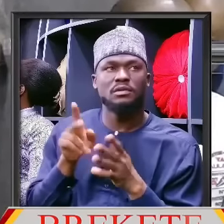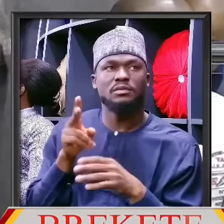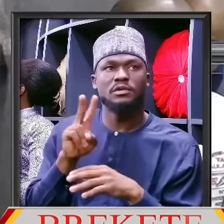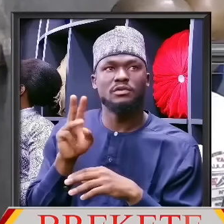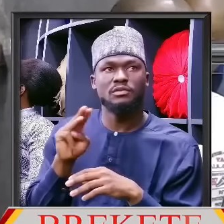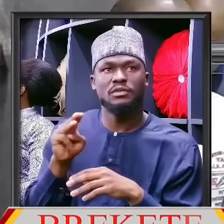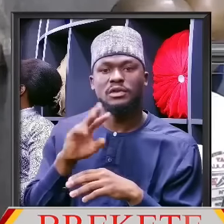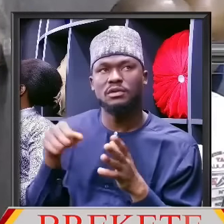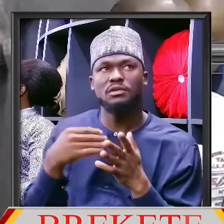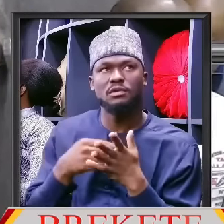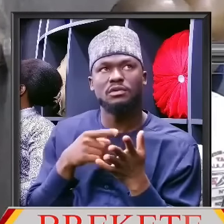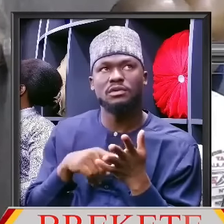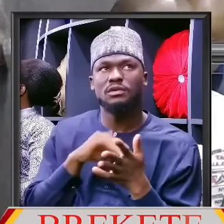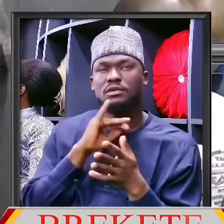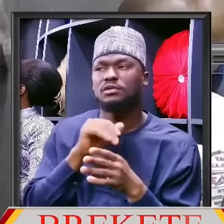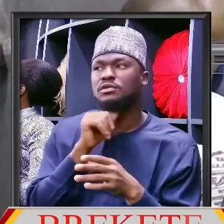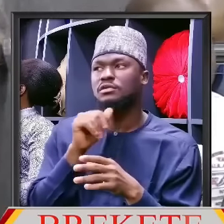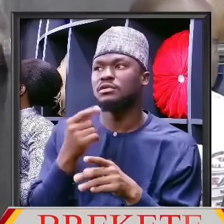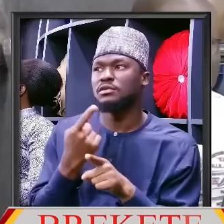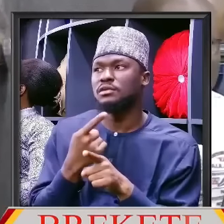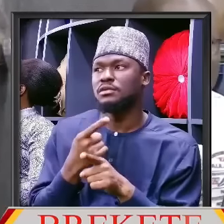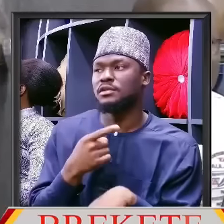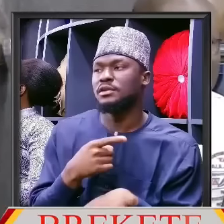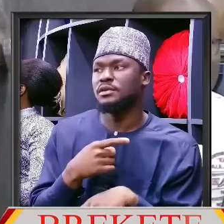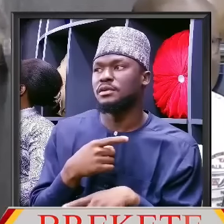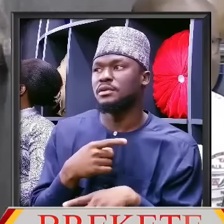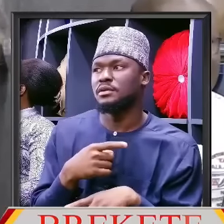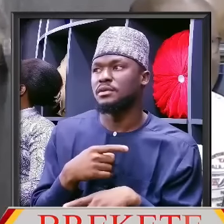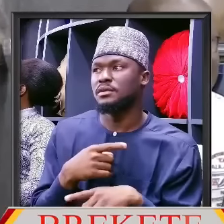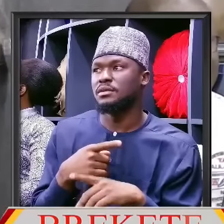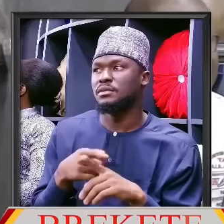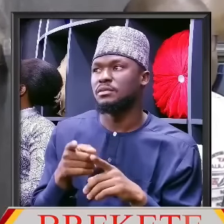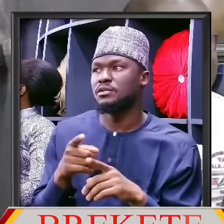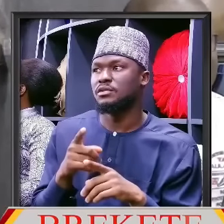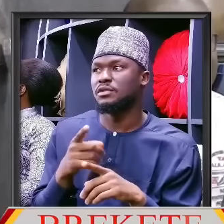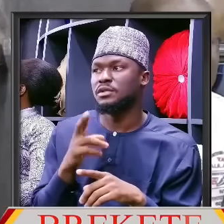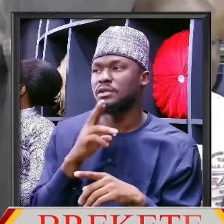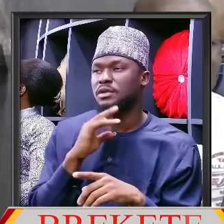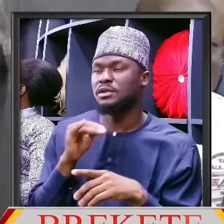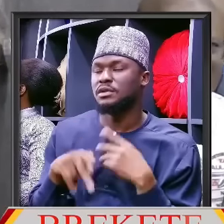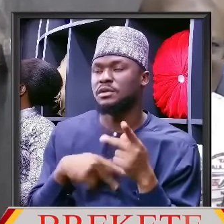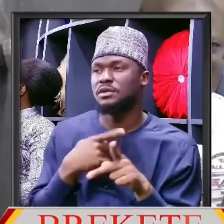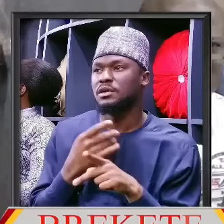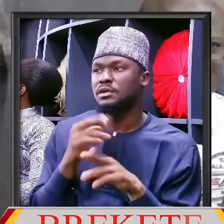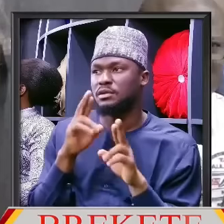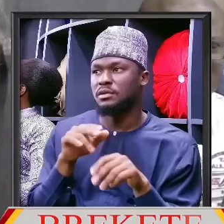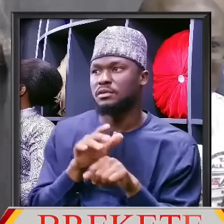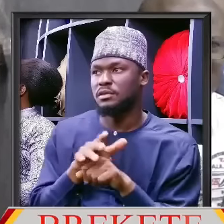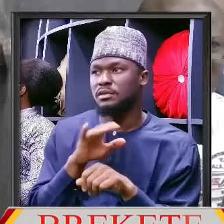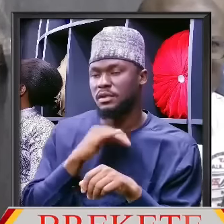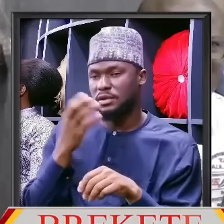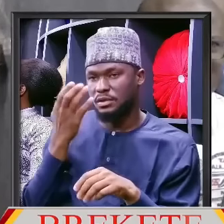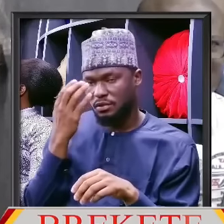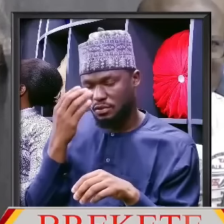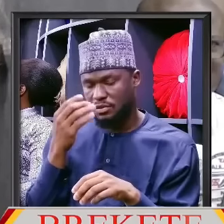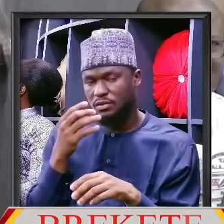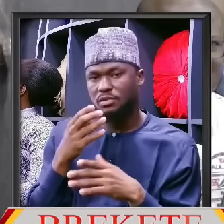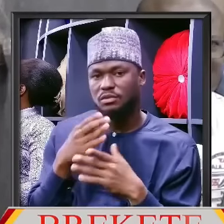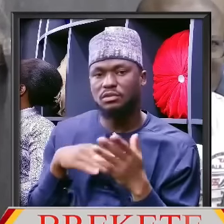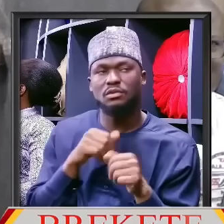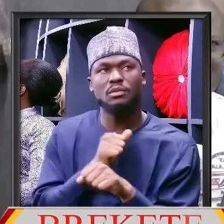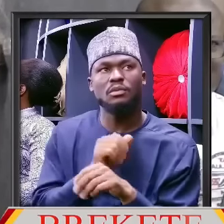All those things not fair now. Public servants still deserve some kind of respect too. And no public servant in the position